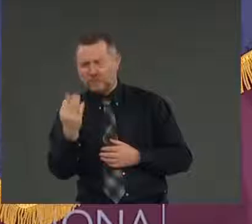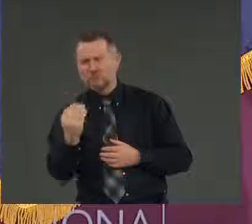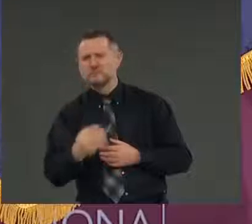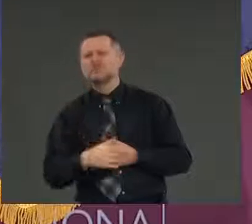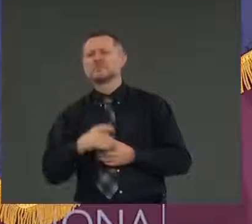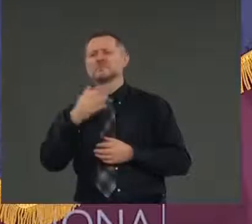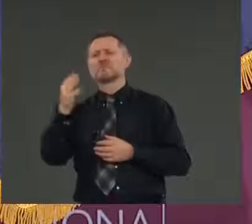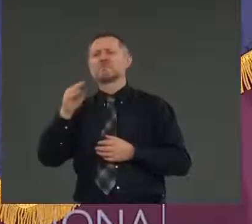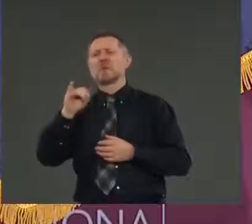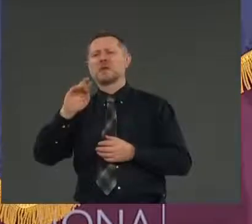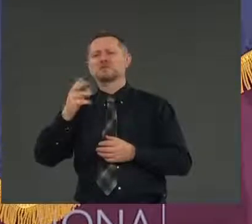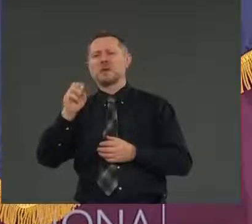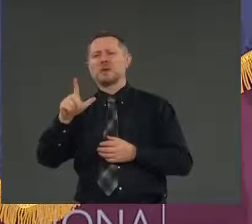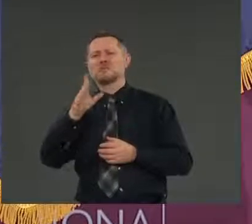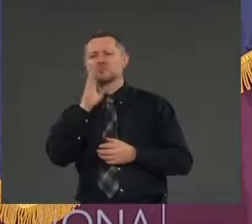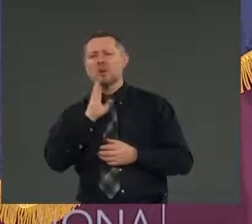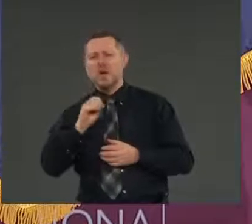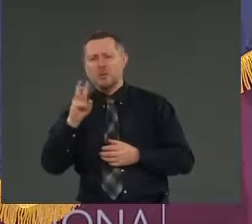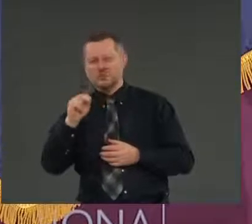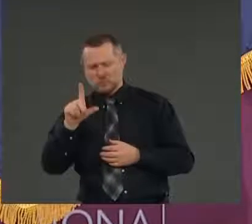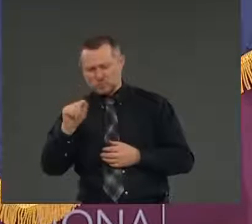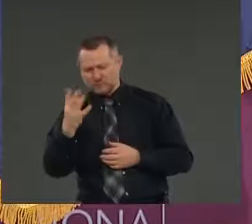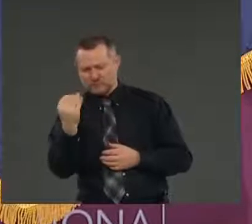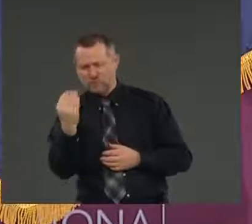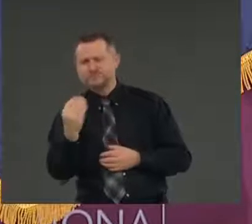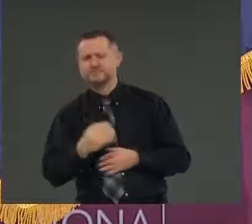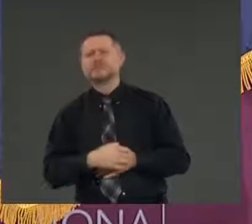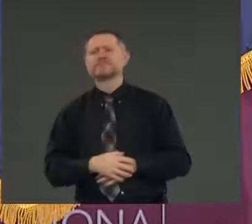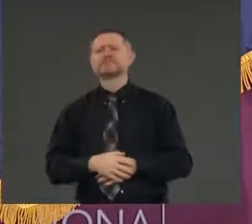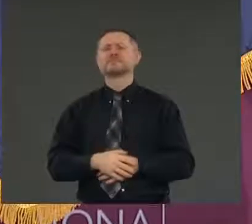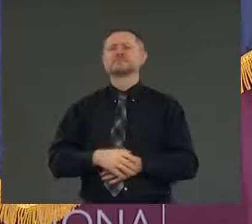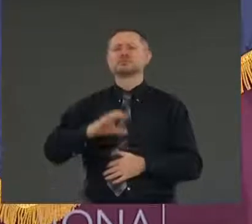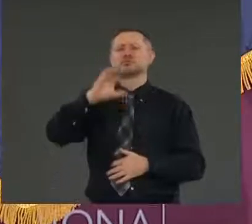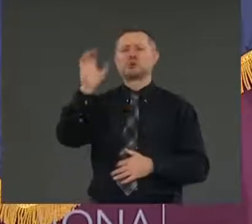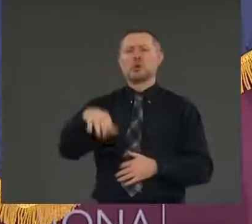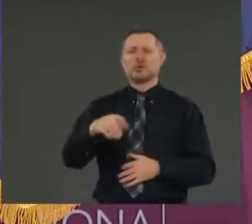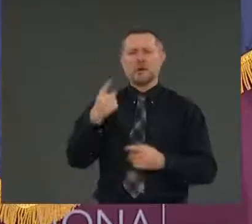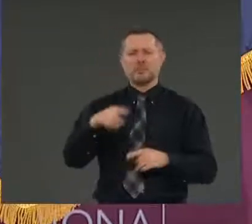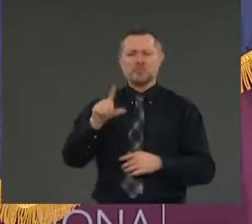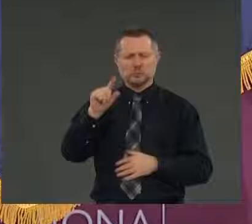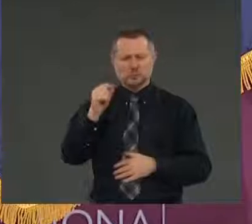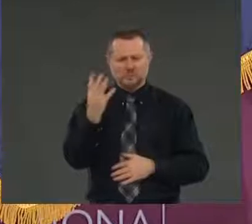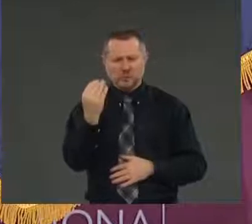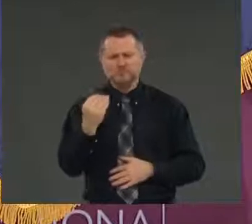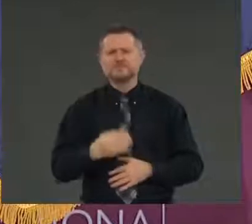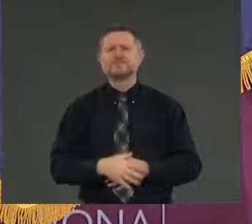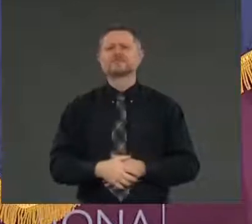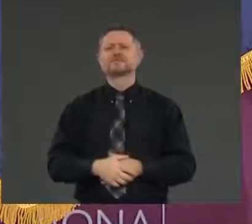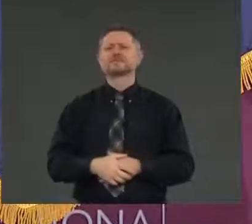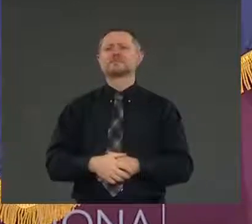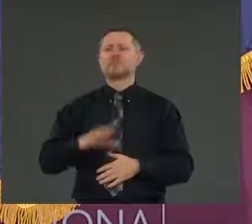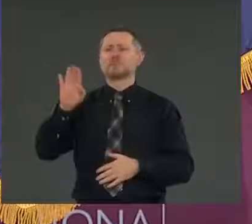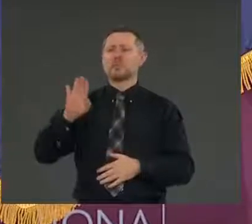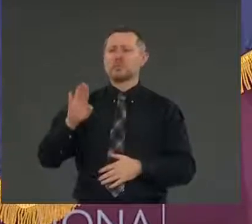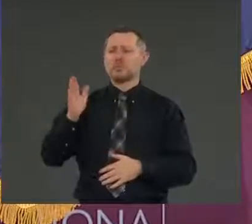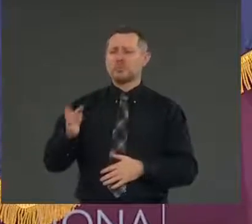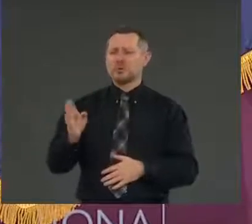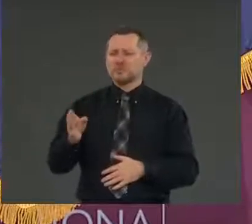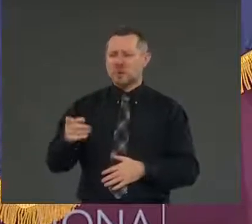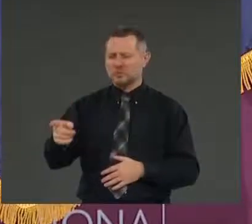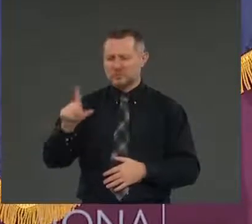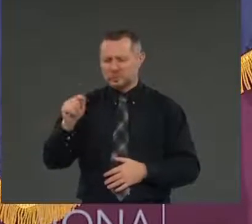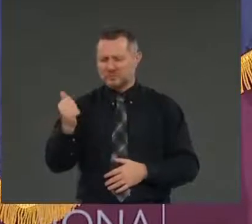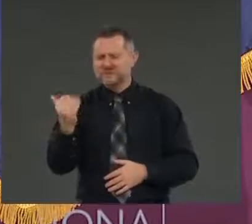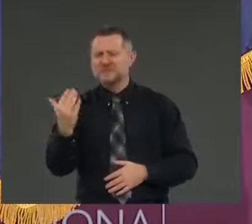Missouri, 2014. Laquan McDonald, Chicago, 2014. Freddie Gray, Baltimore, 2015.